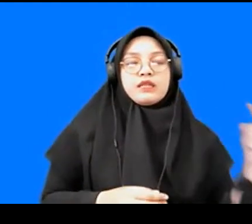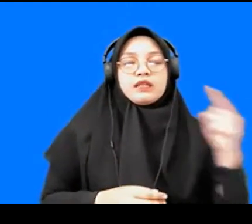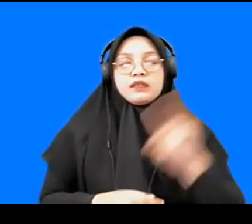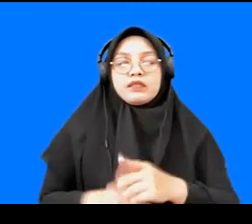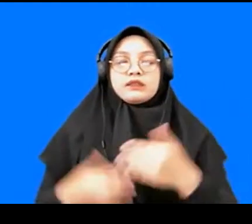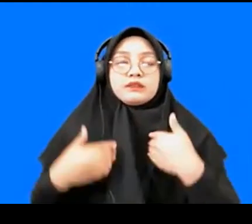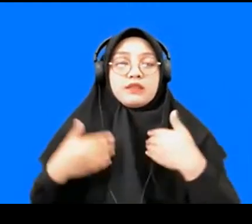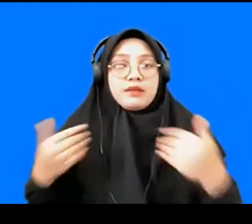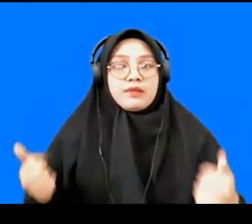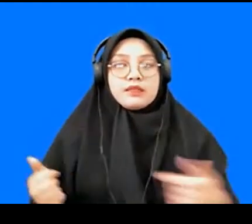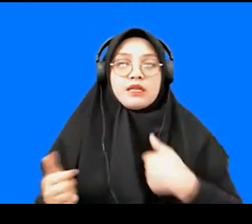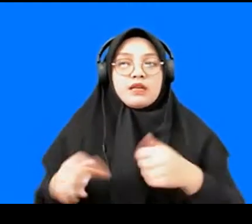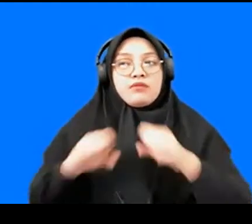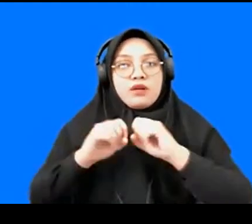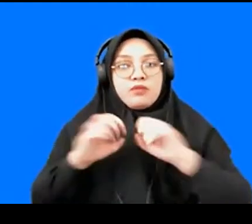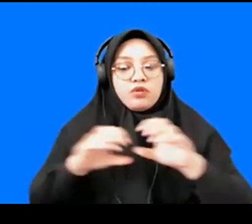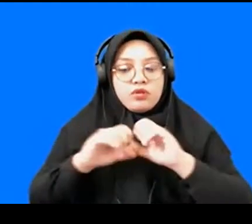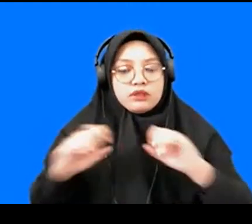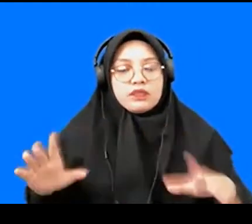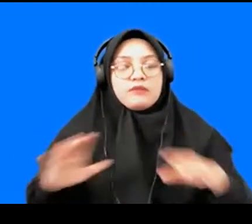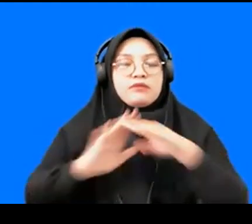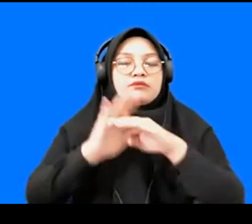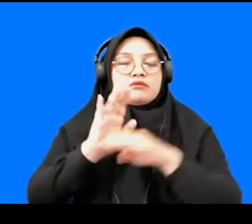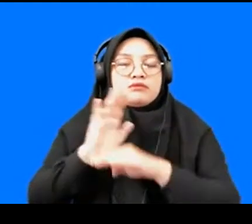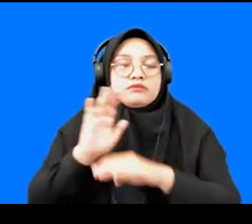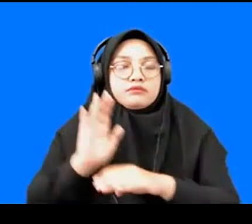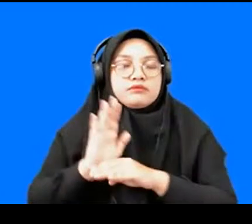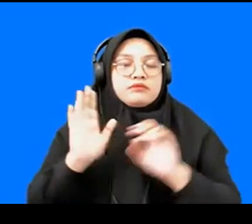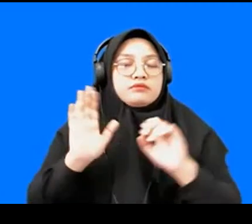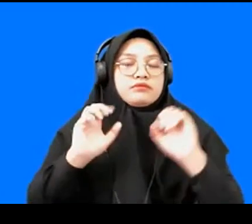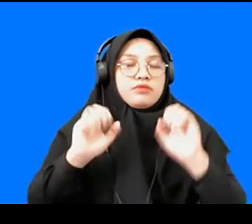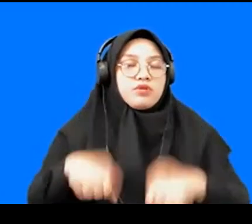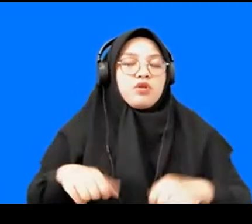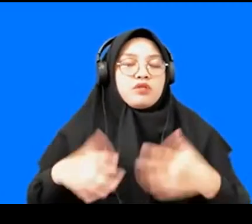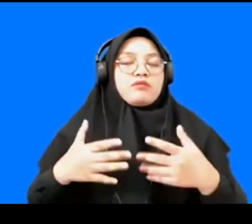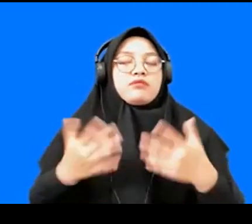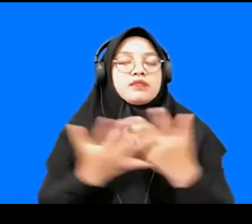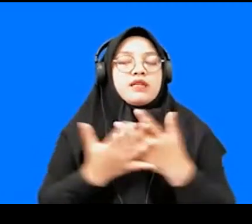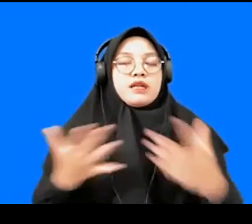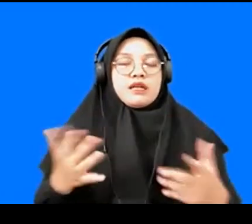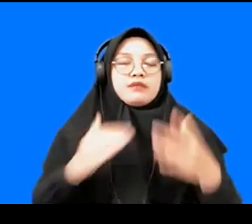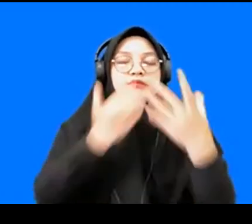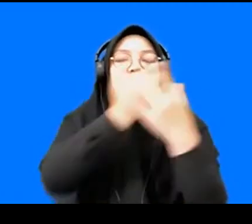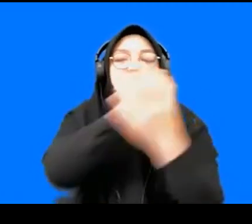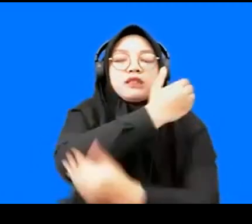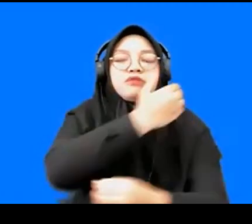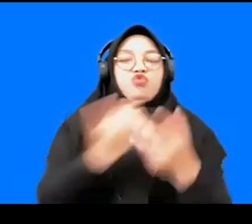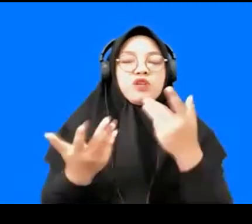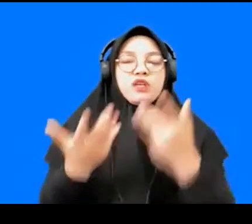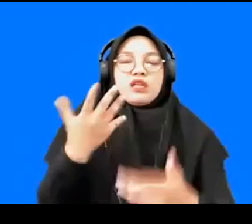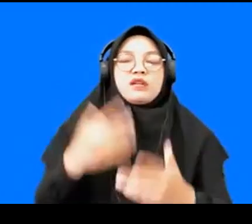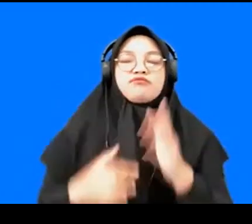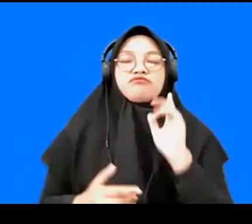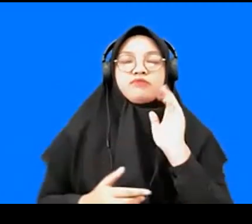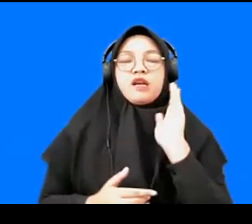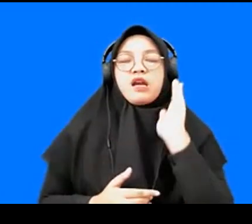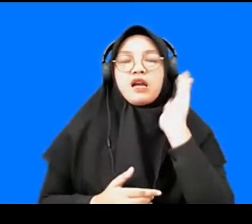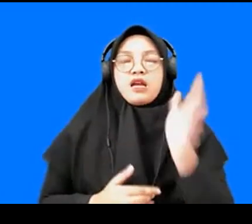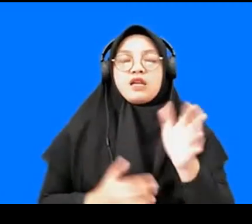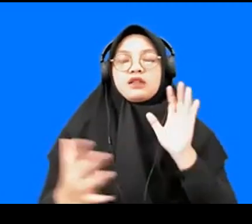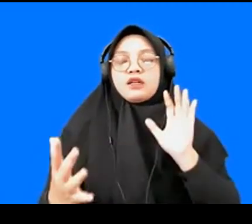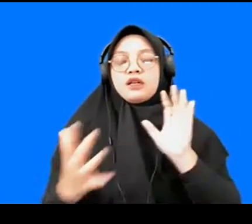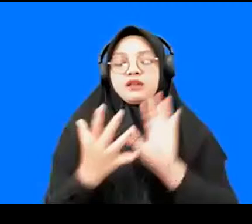to be countered by our community. Mm. That, we don't need to reach there. It should be deployed much before that. We need